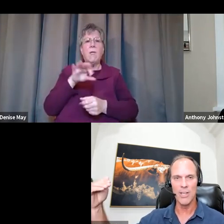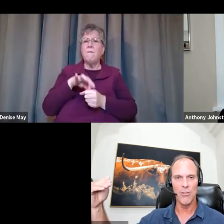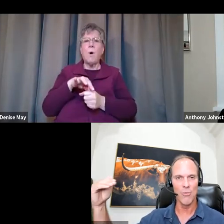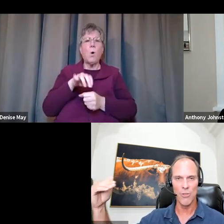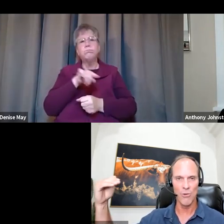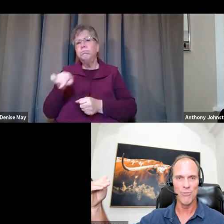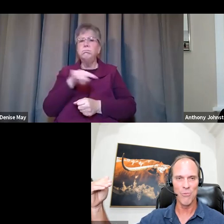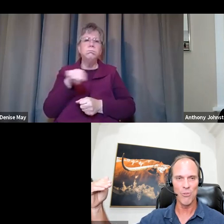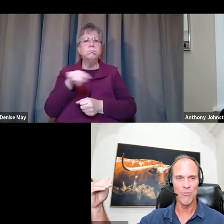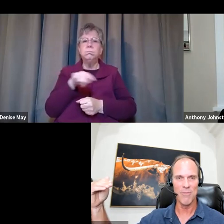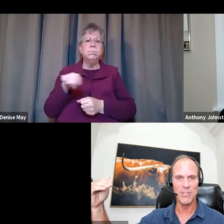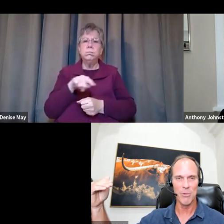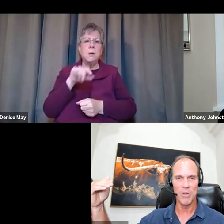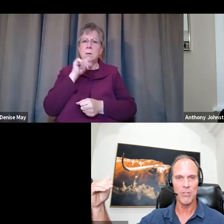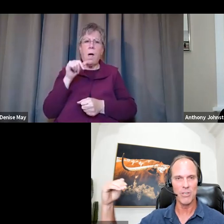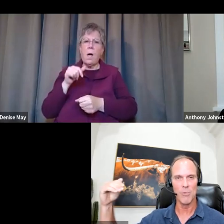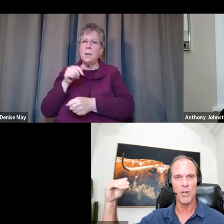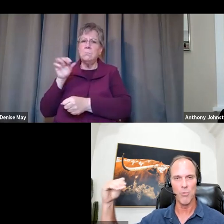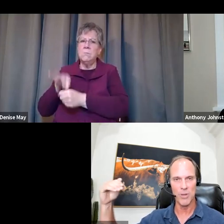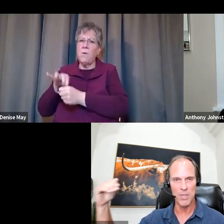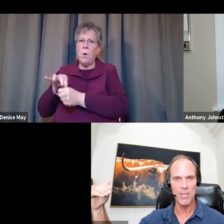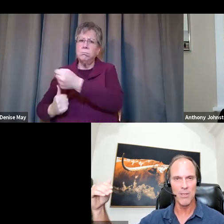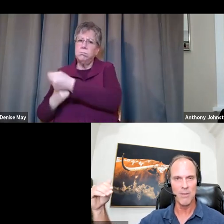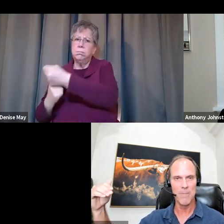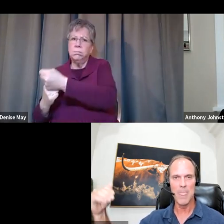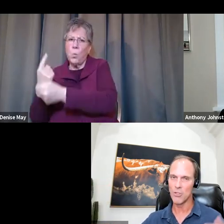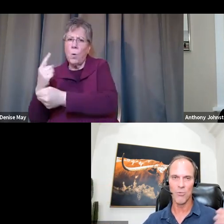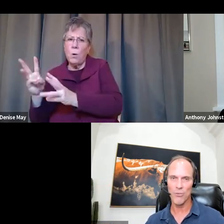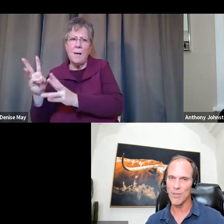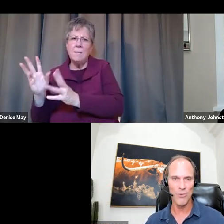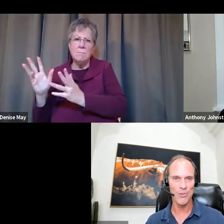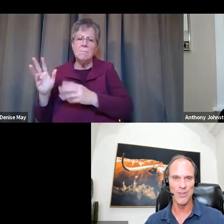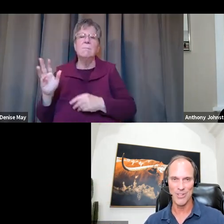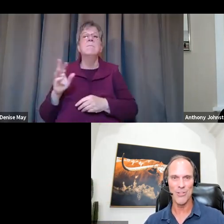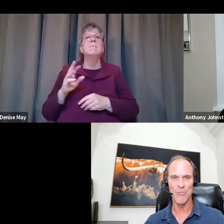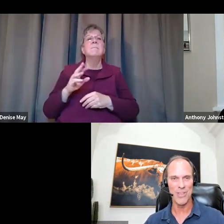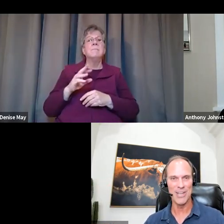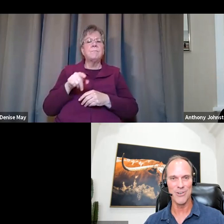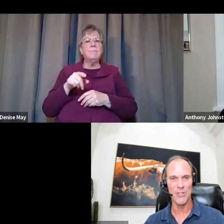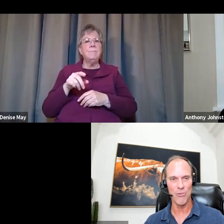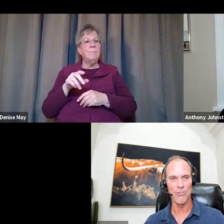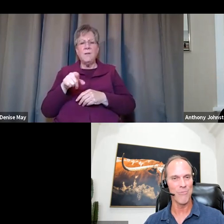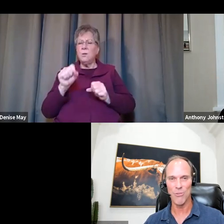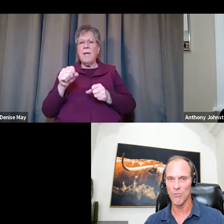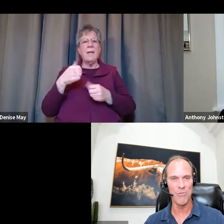high turnout elections where the short-term forces favor the Democrats and the Democrats win big. But you also have elections